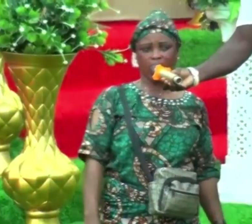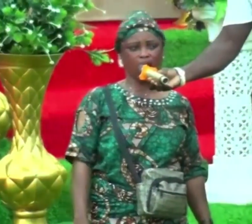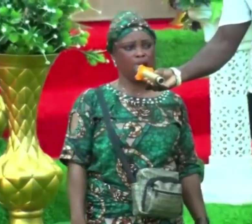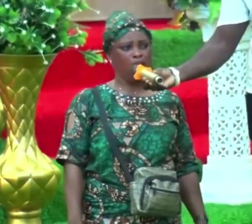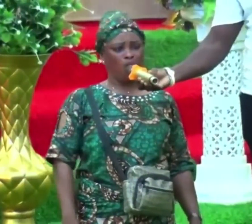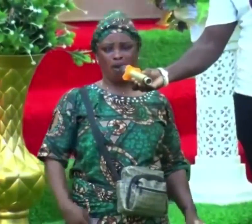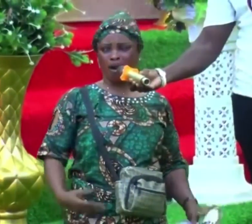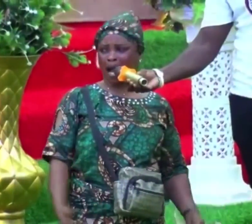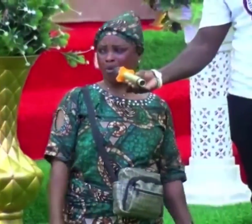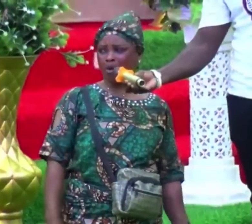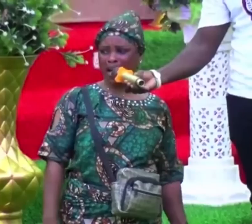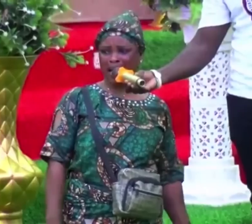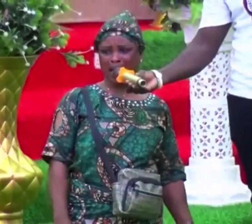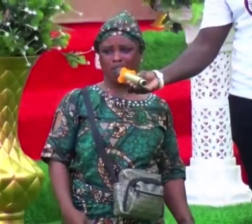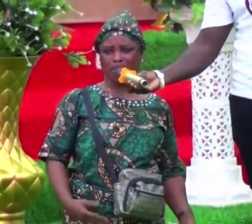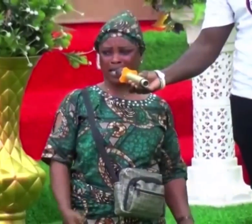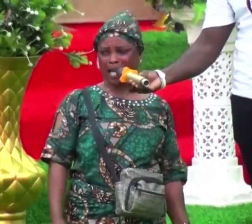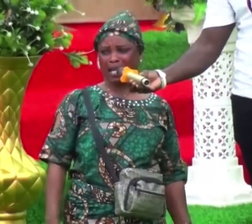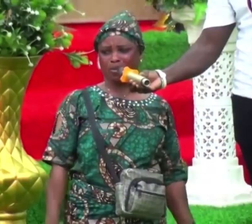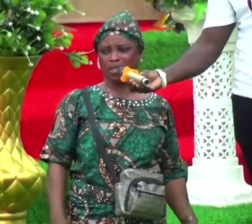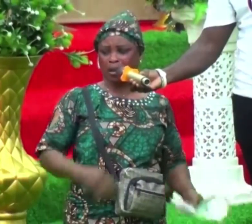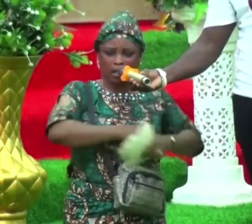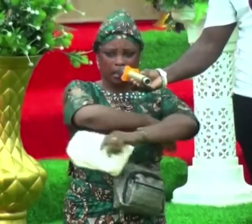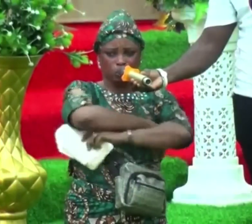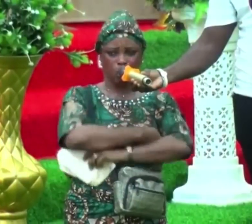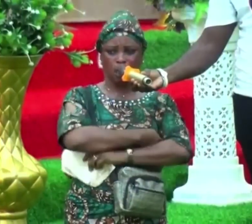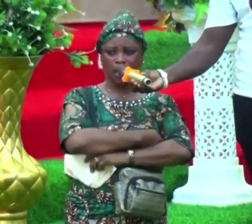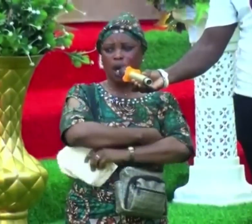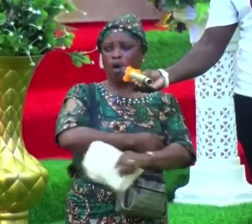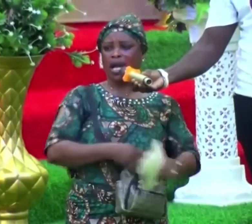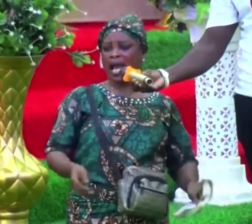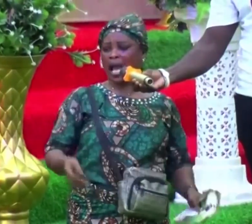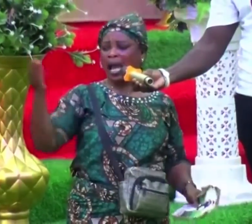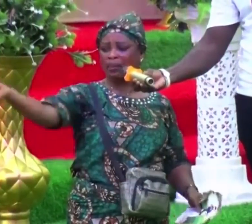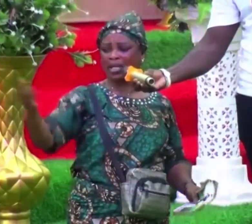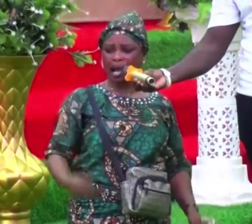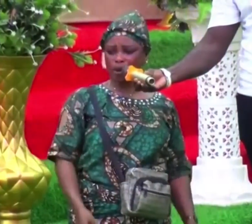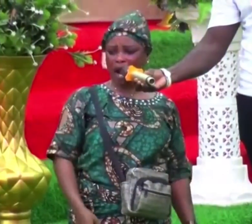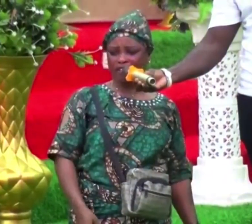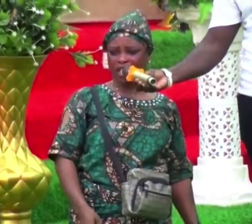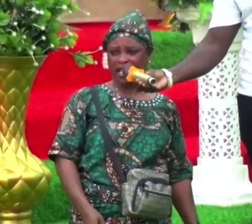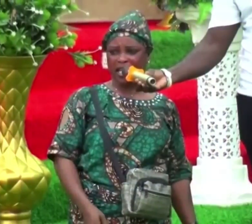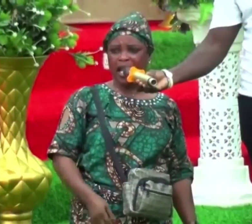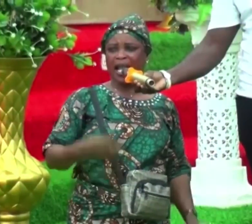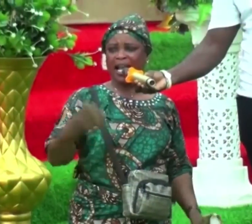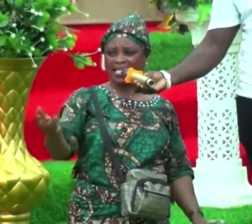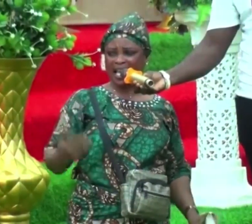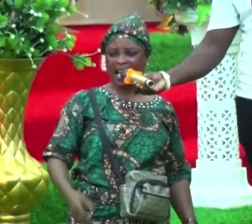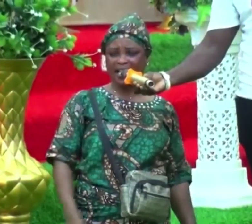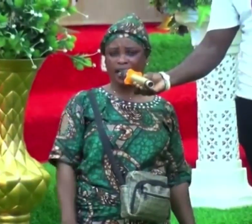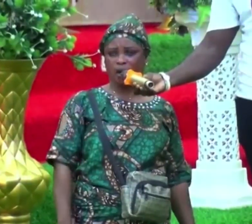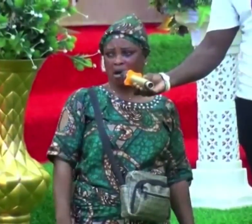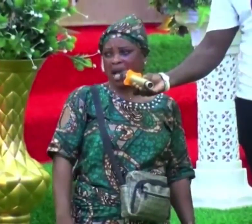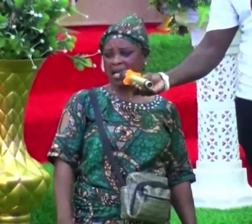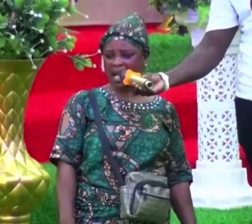lele o lo wa wo pe o lo sa ya lenu sa o lo sa gbo won o ni ala awon ta awon mu wa fun yin ni ele isese